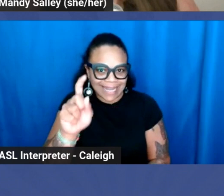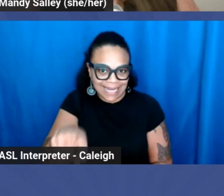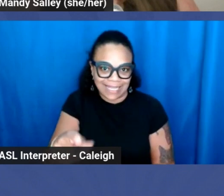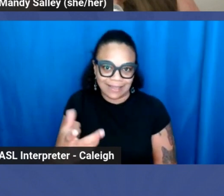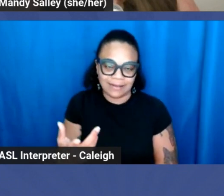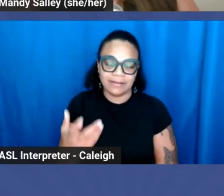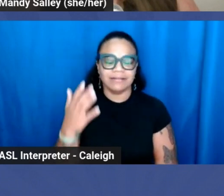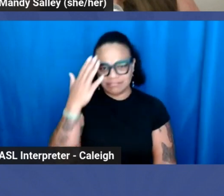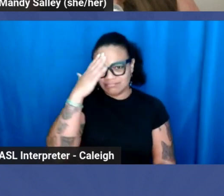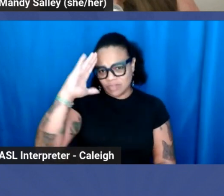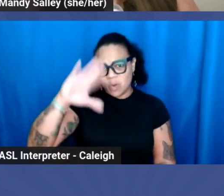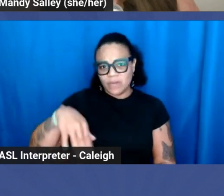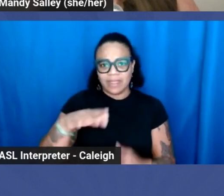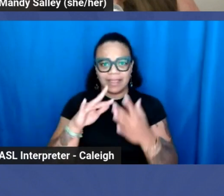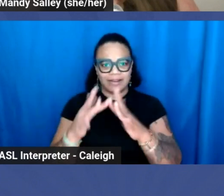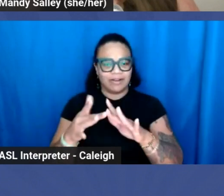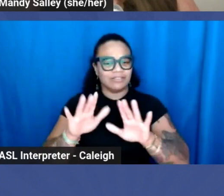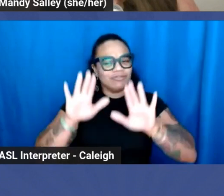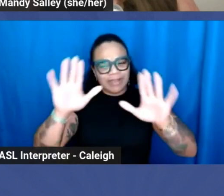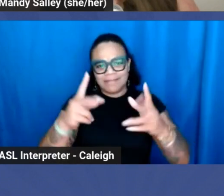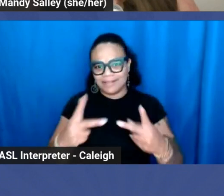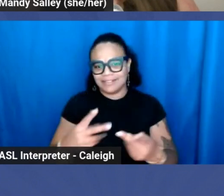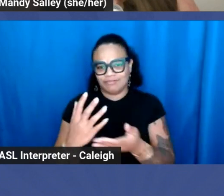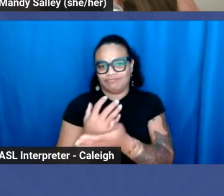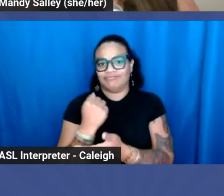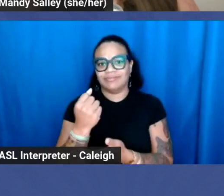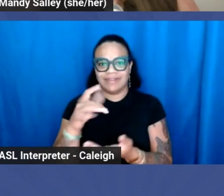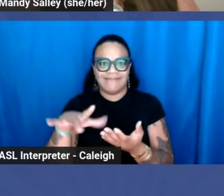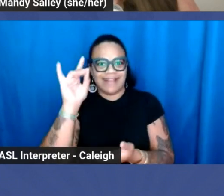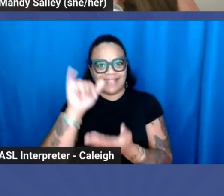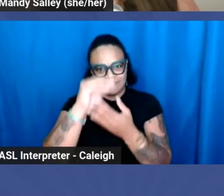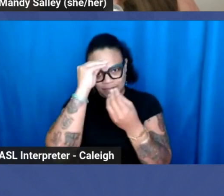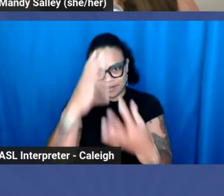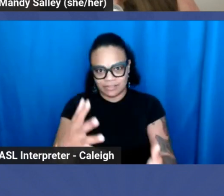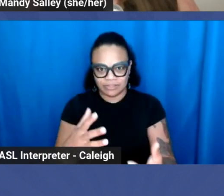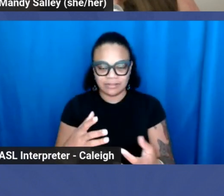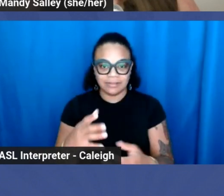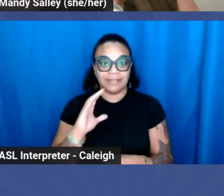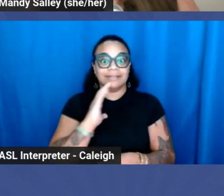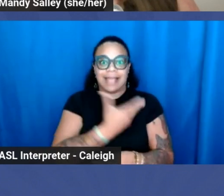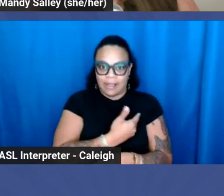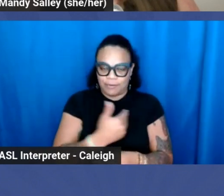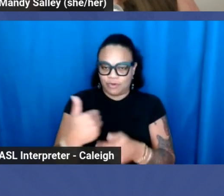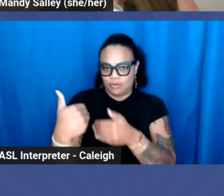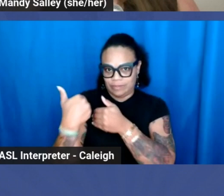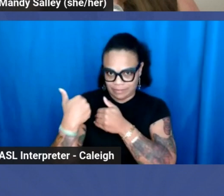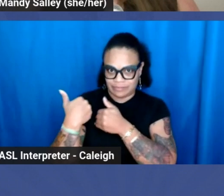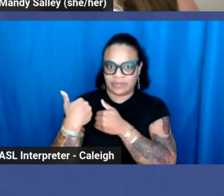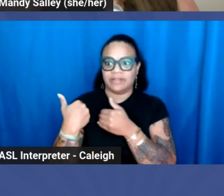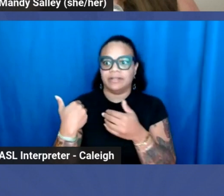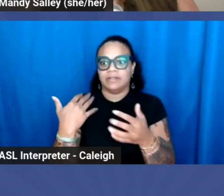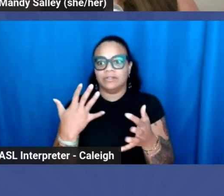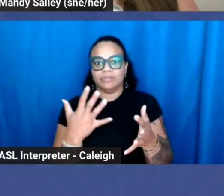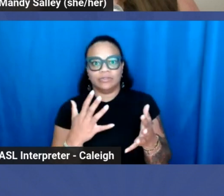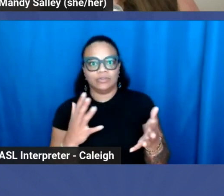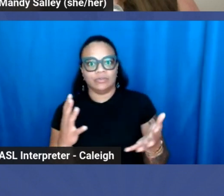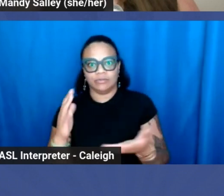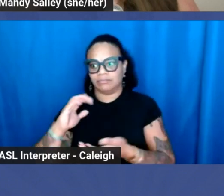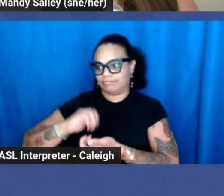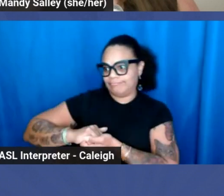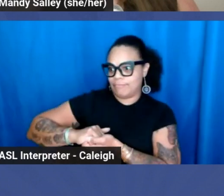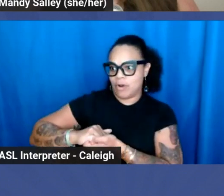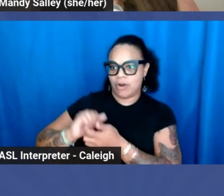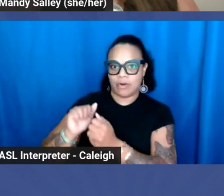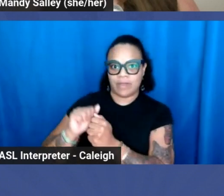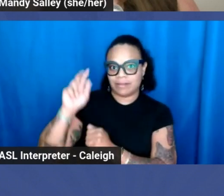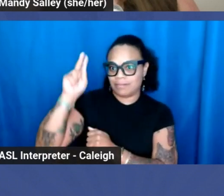that the internet is a really great place to get that information. And it's kind of our responsibility to work with politicians to